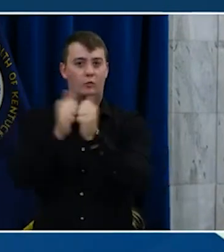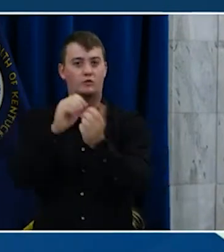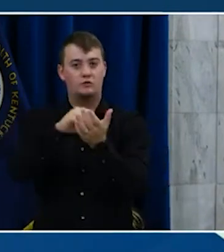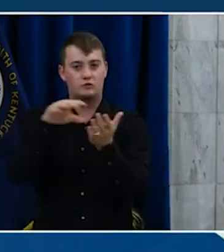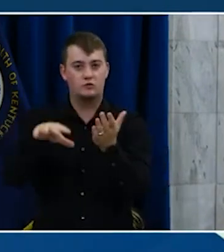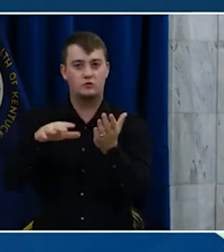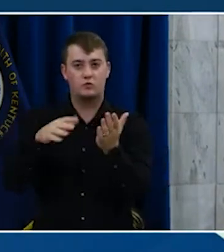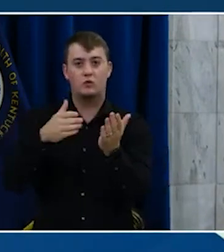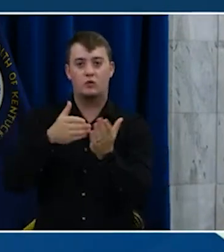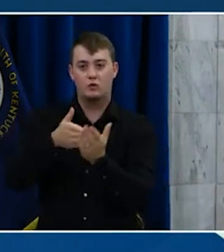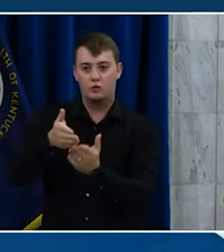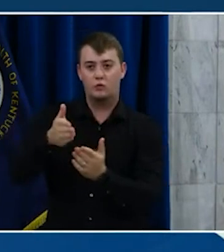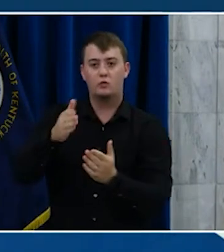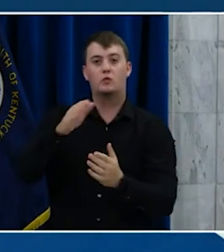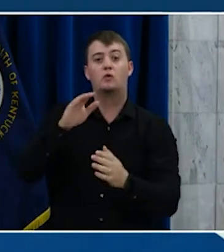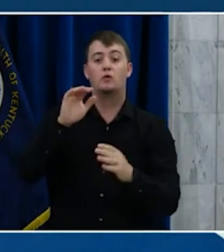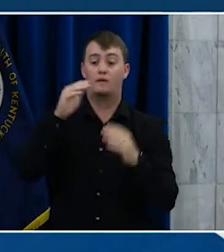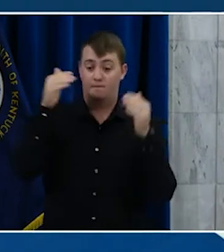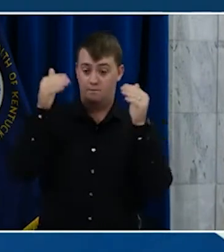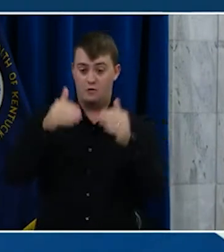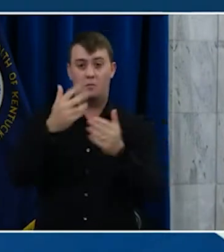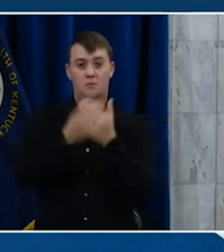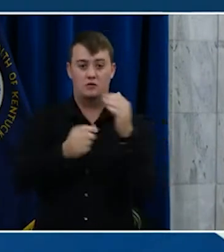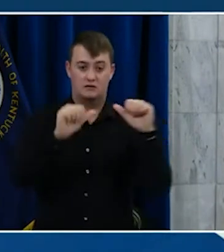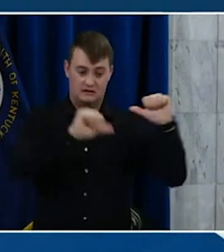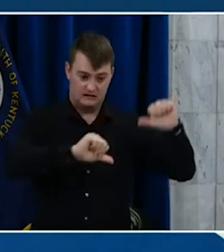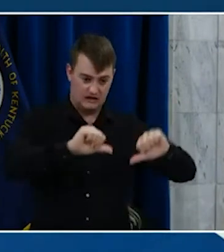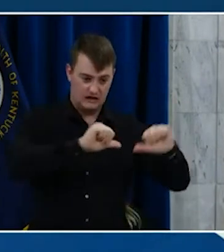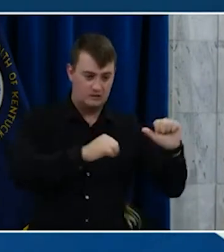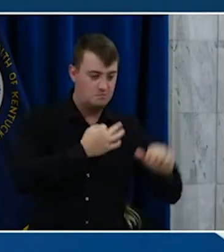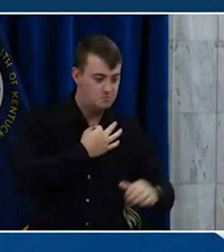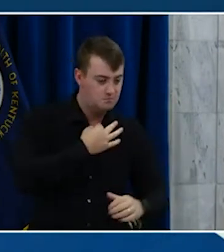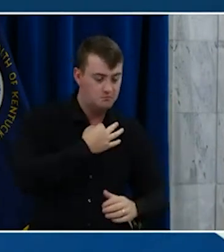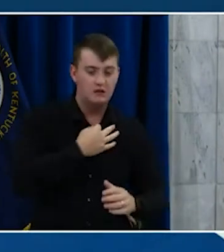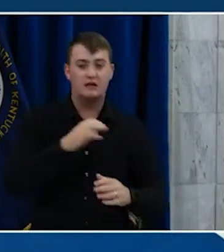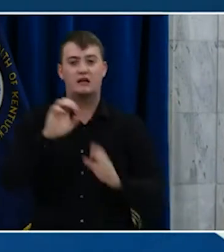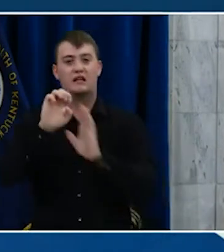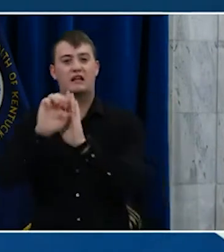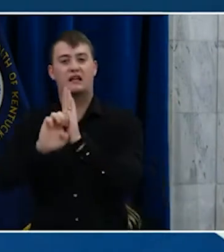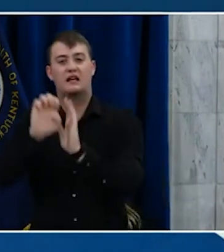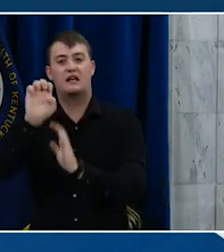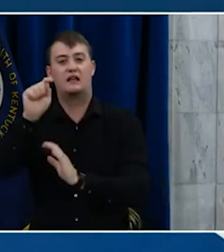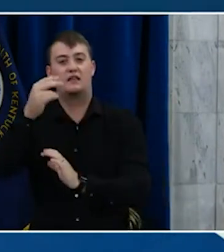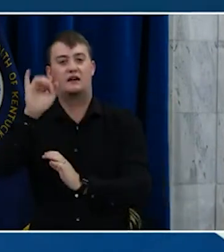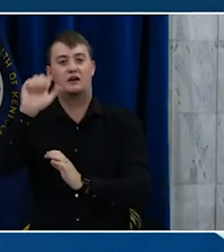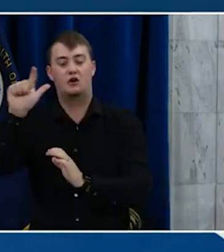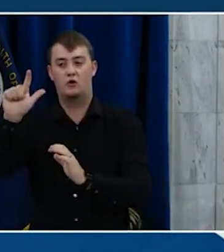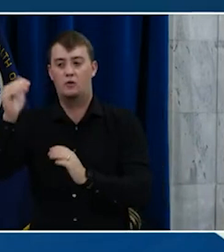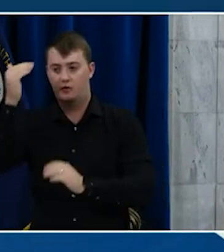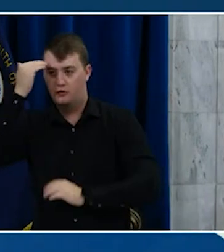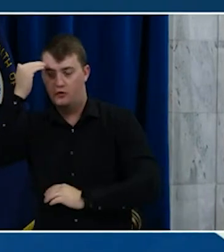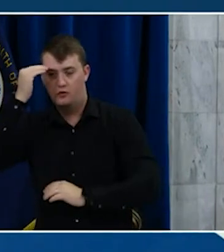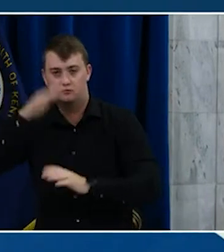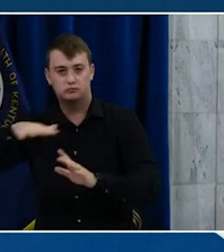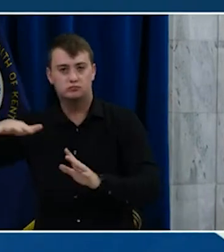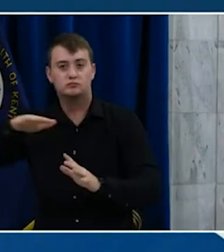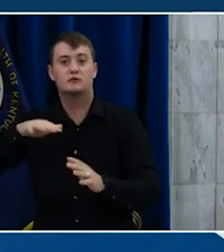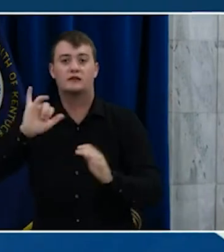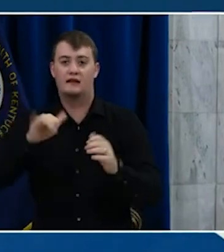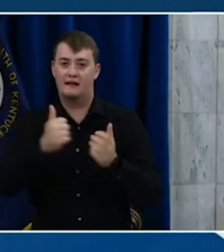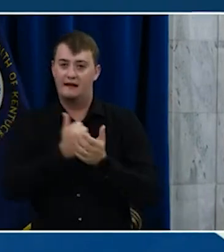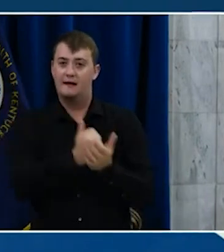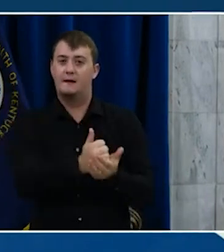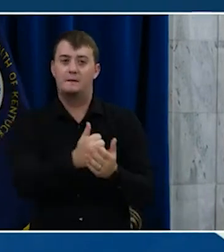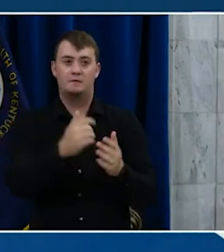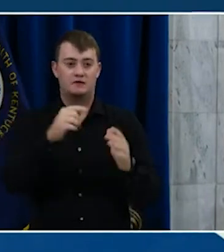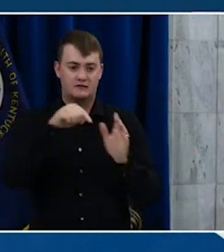through a Sharkology unit, focusing on both scientific inquiry and ethical awareness. This lesson helps empower her students to become